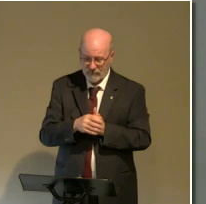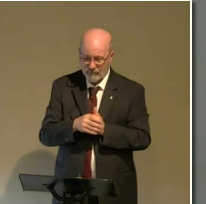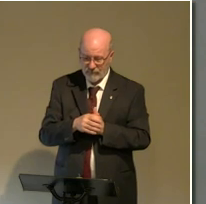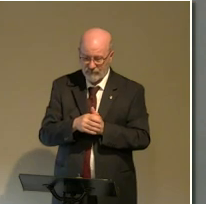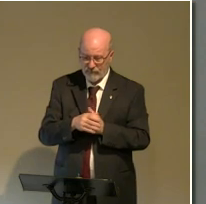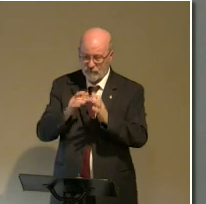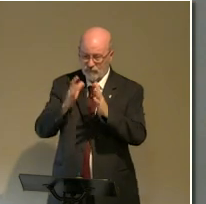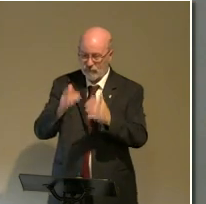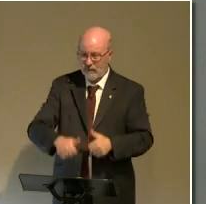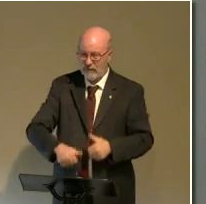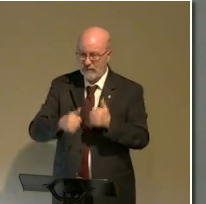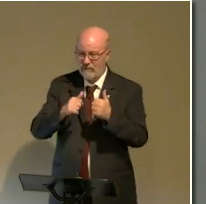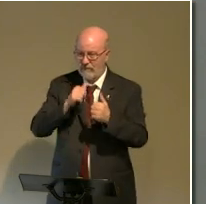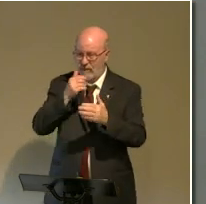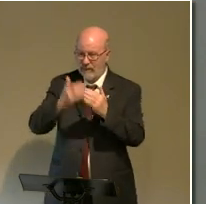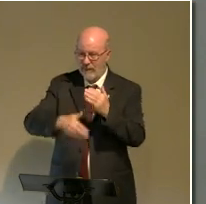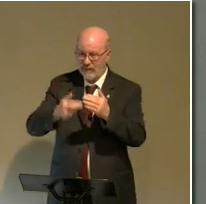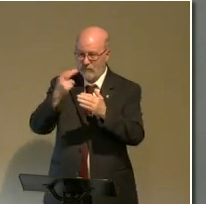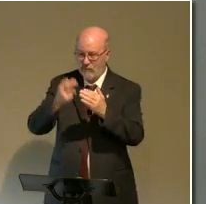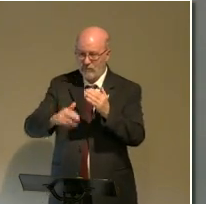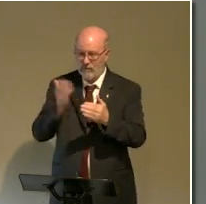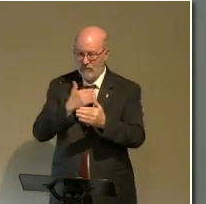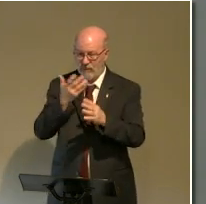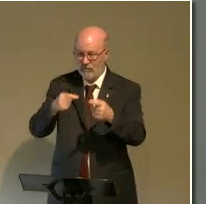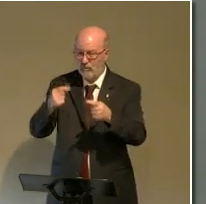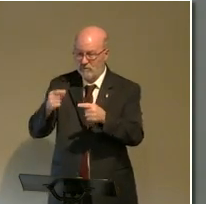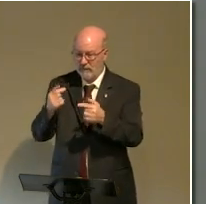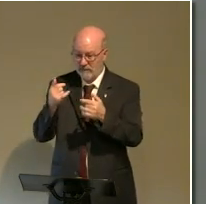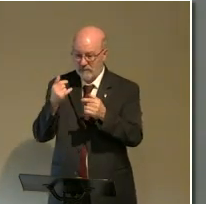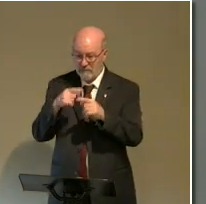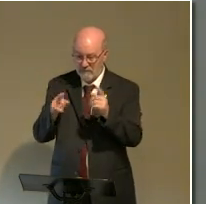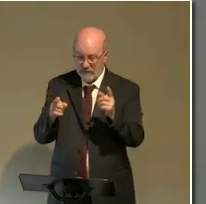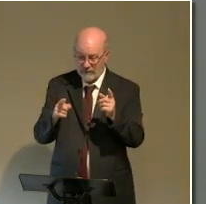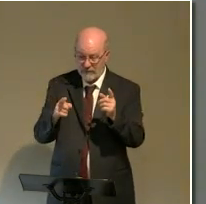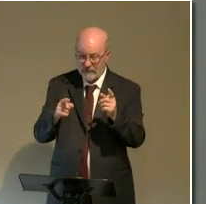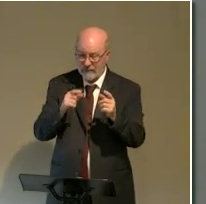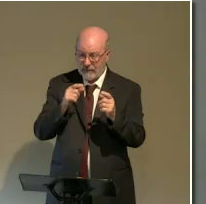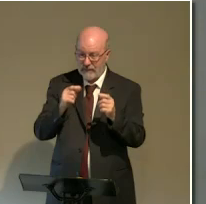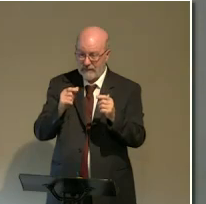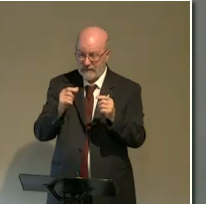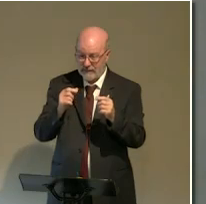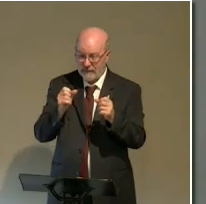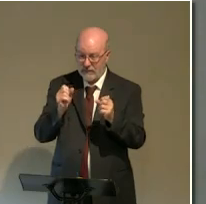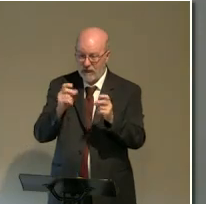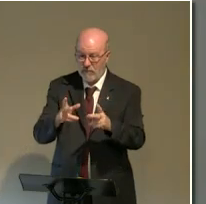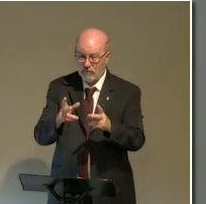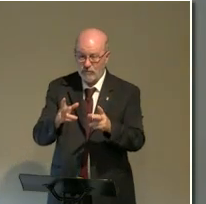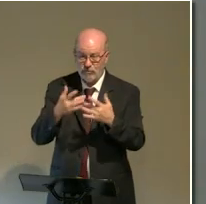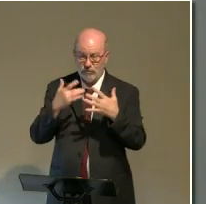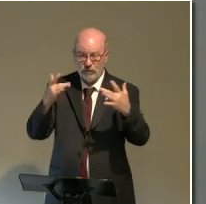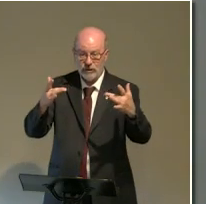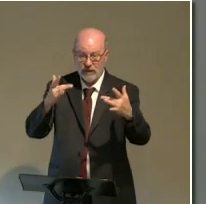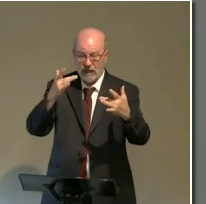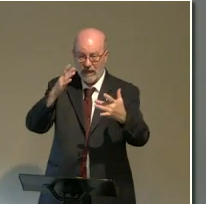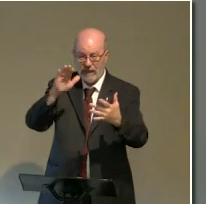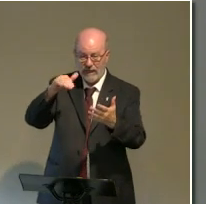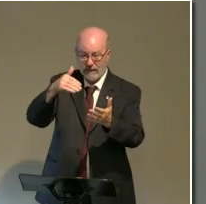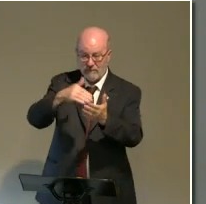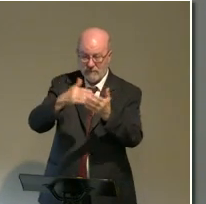So the Christian life does not end as a result of our circumstances, yet it is an opportune time to shine in the midst of